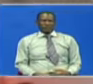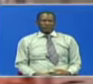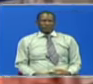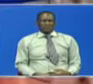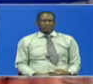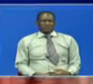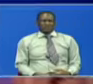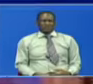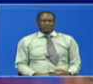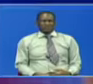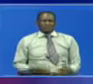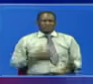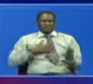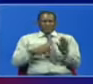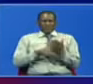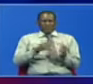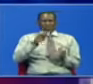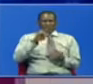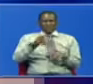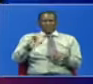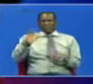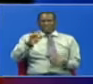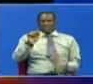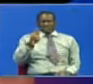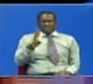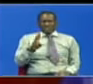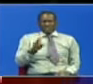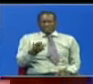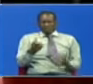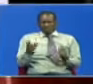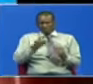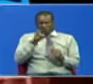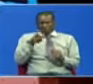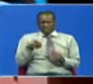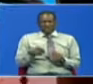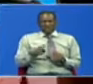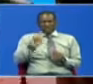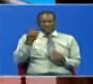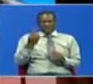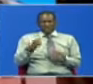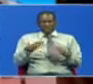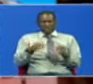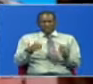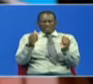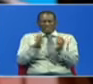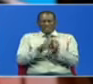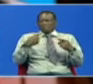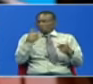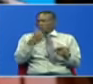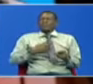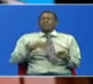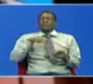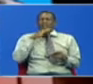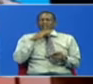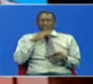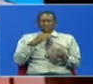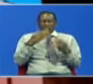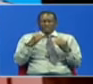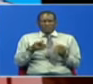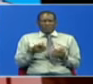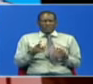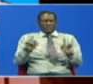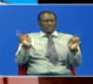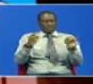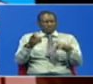My name is Sam Gituku from Citizen TV. A few questions here, and first on the 10 deaths that you're reporting, it would appear that they do not come